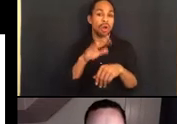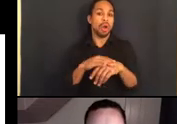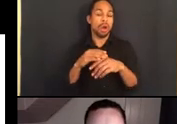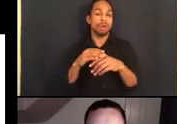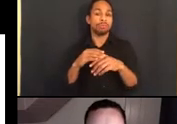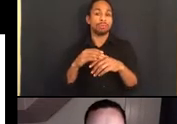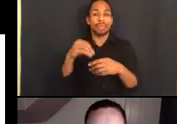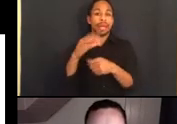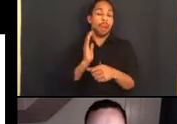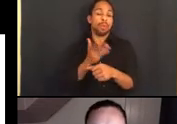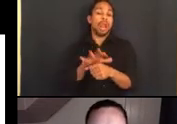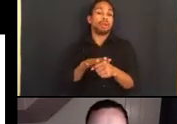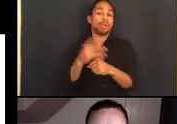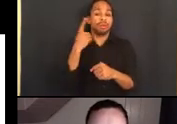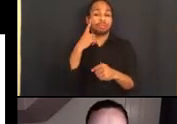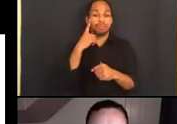communities. Thank you.